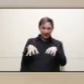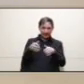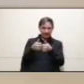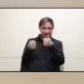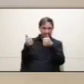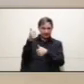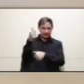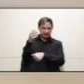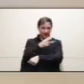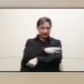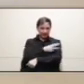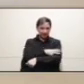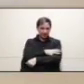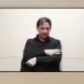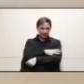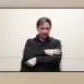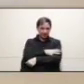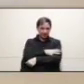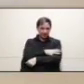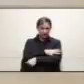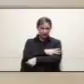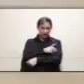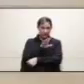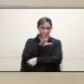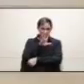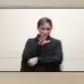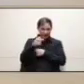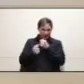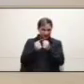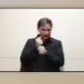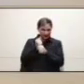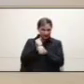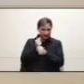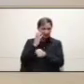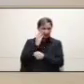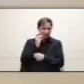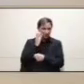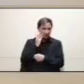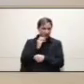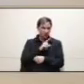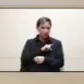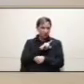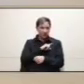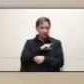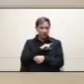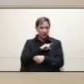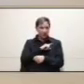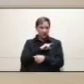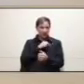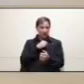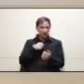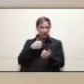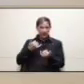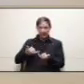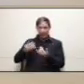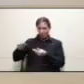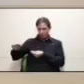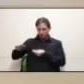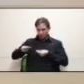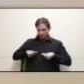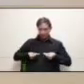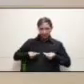years managerial experience? Because here we just got something that in